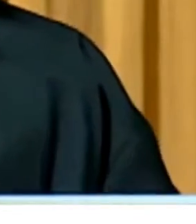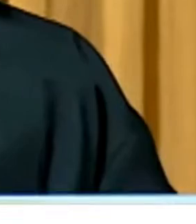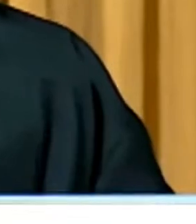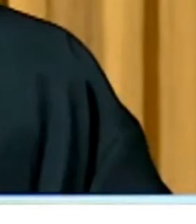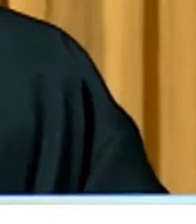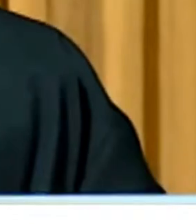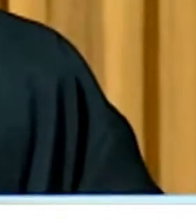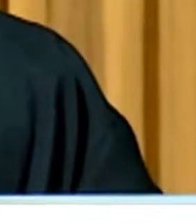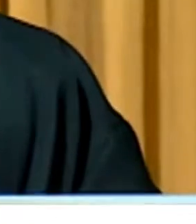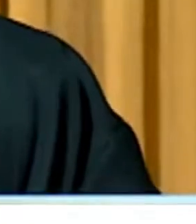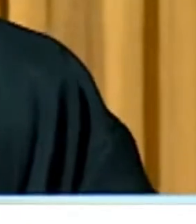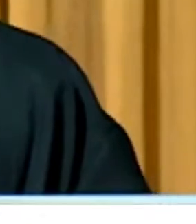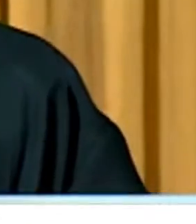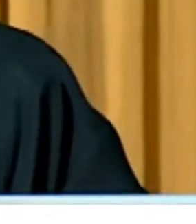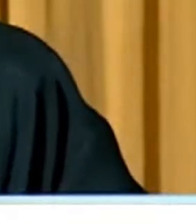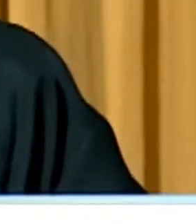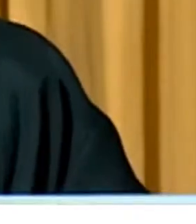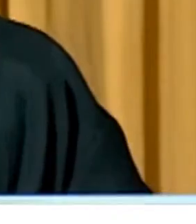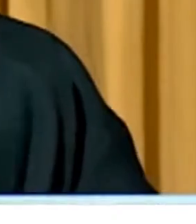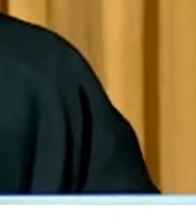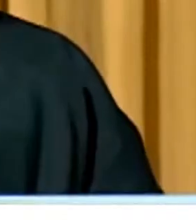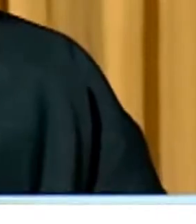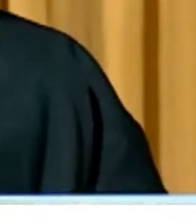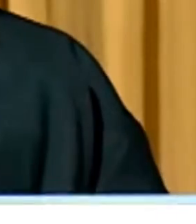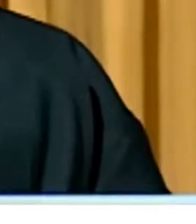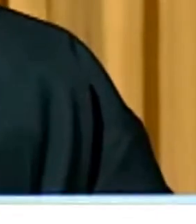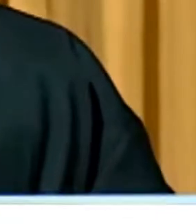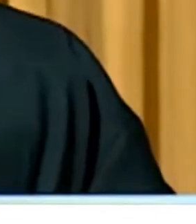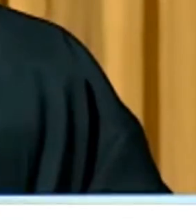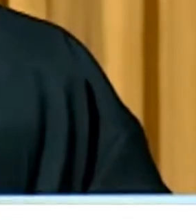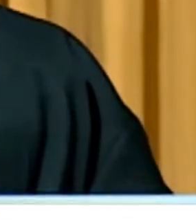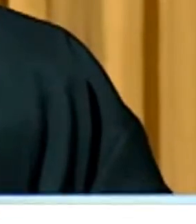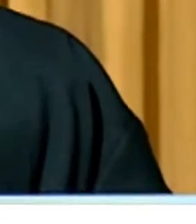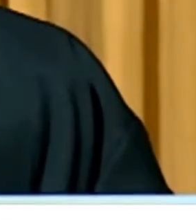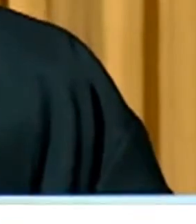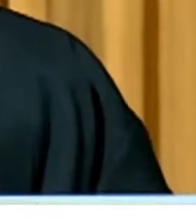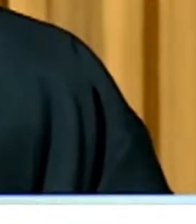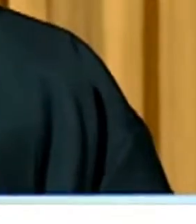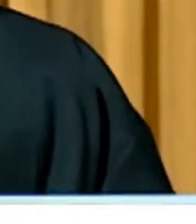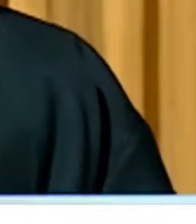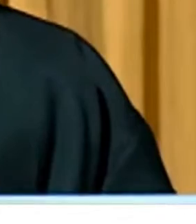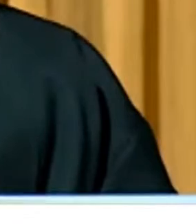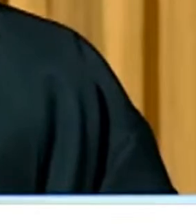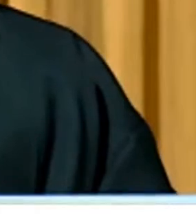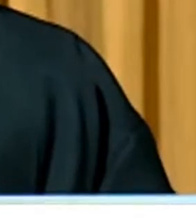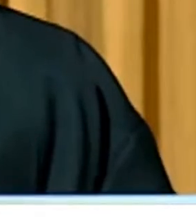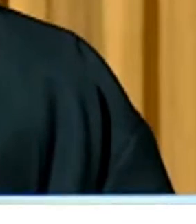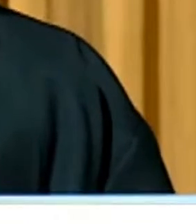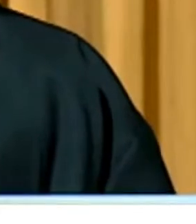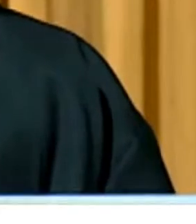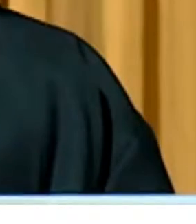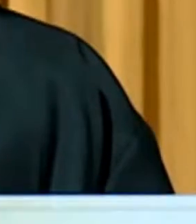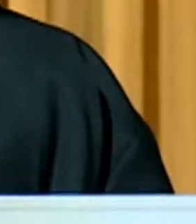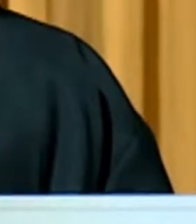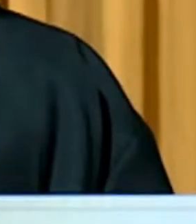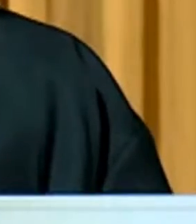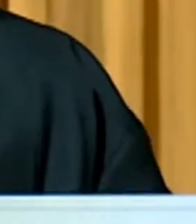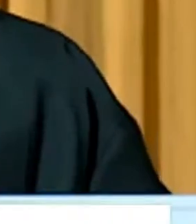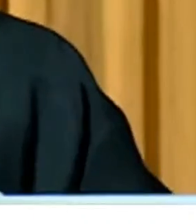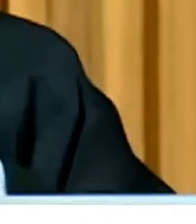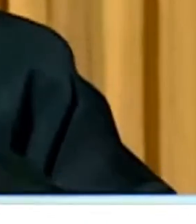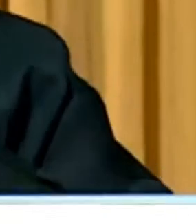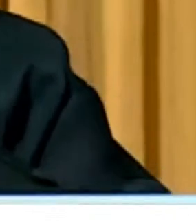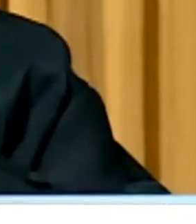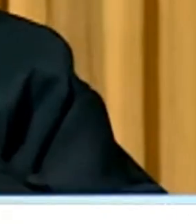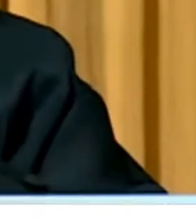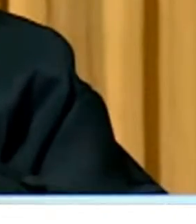voter registration by the Independent Electoral and Boundaries Commission, that the IEC does not have the requisite quorum for purpose